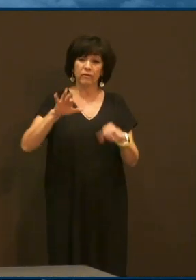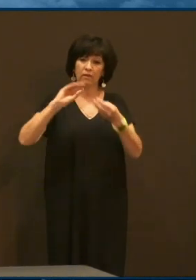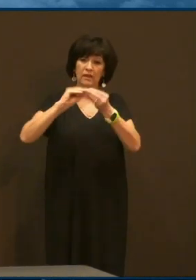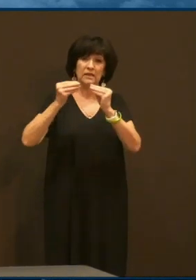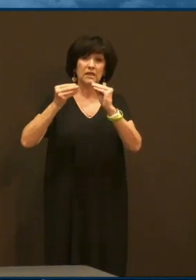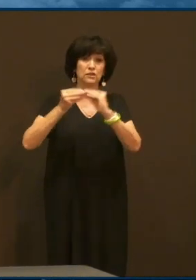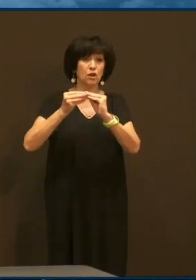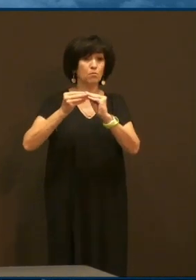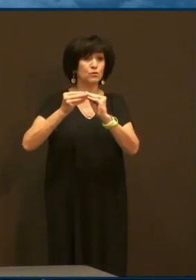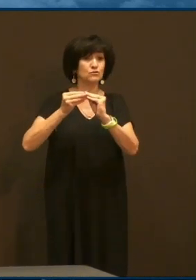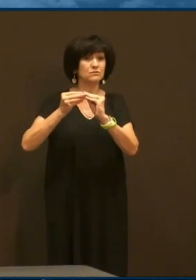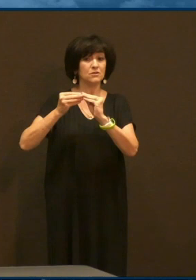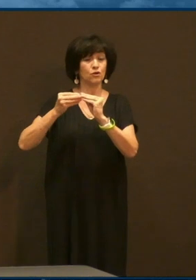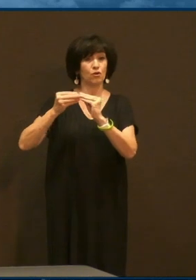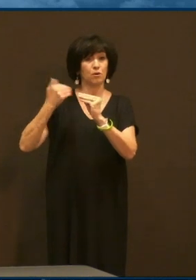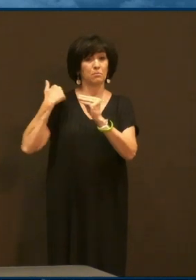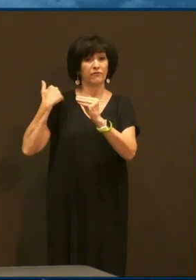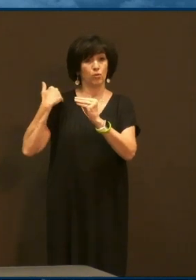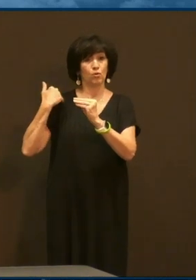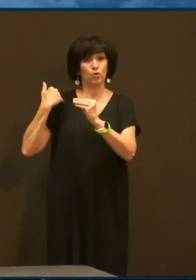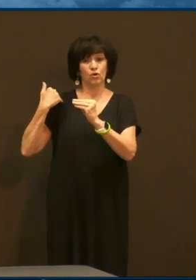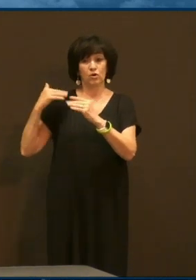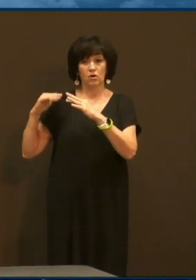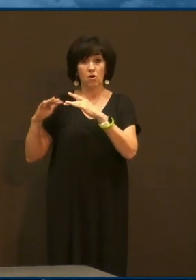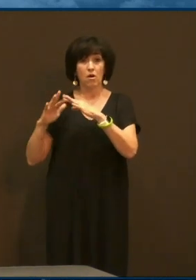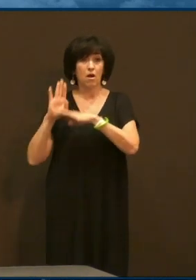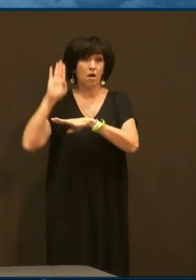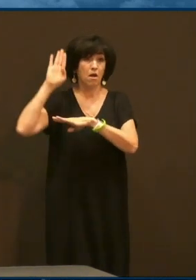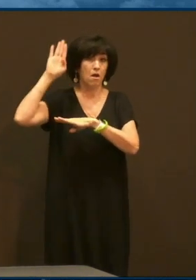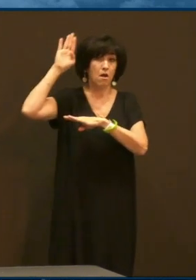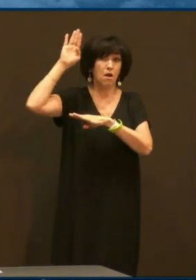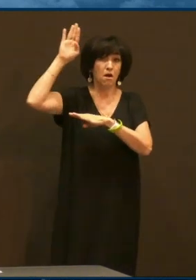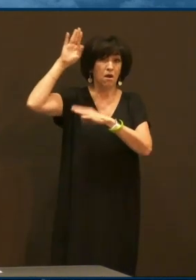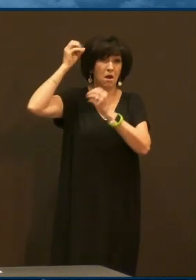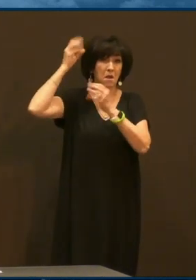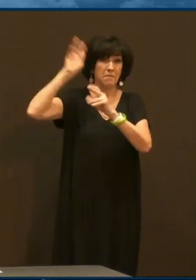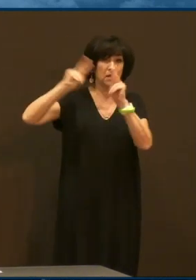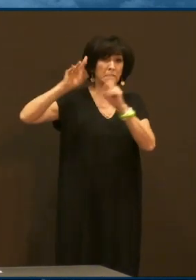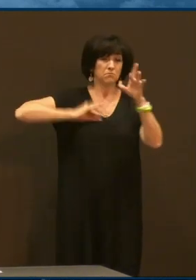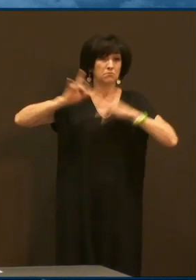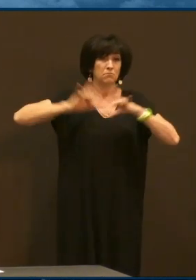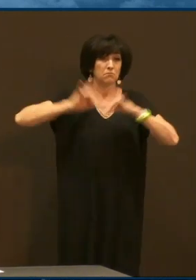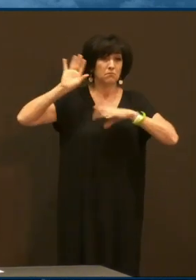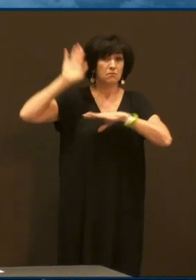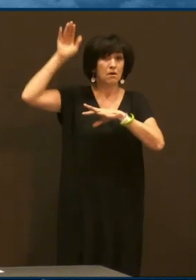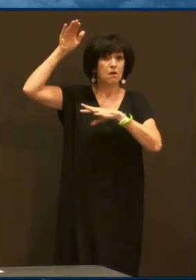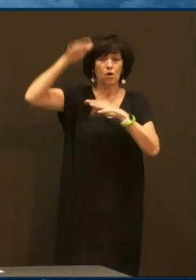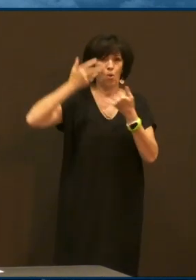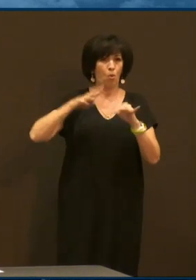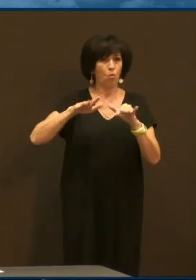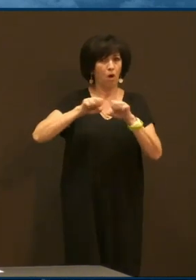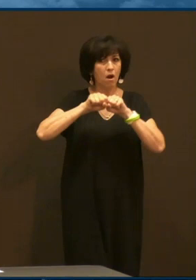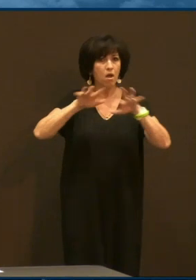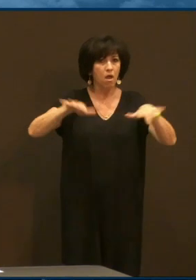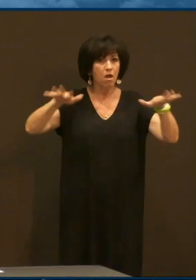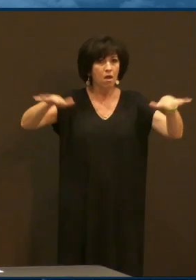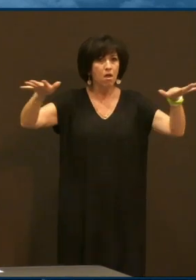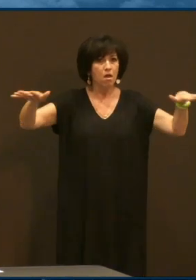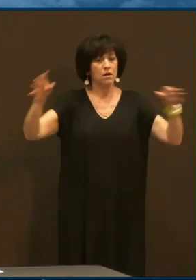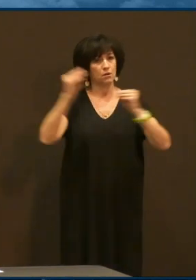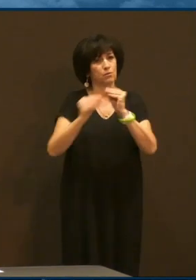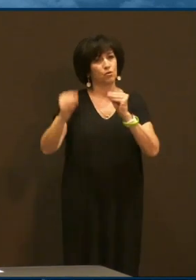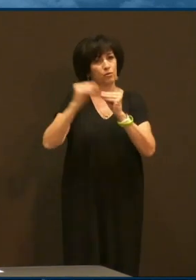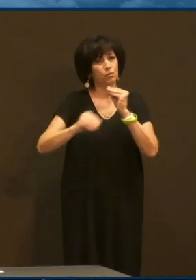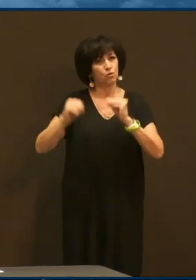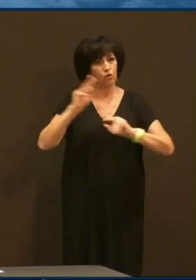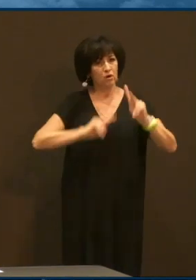the curve there and limit its spread so that it's not spreading exponentially, meaning in a